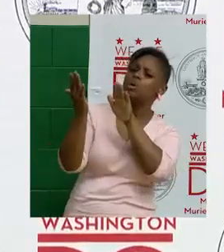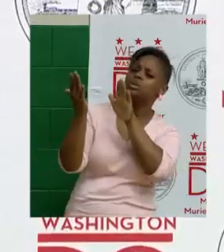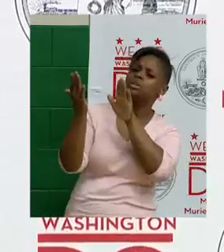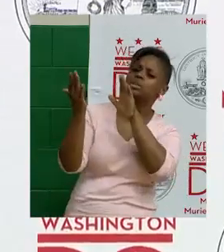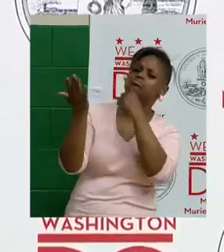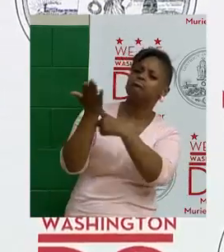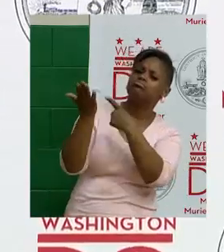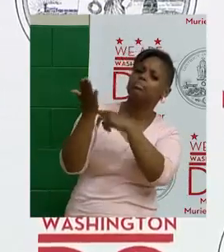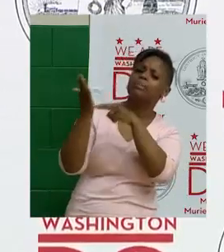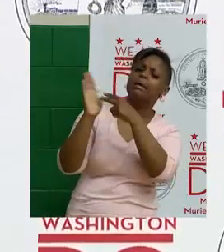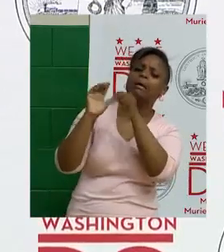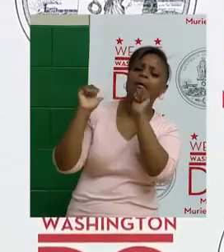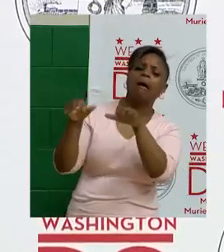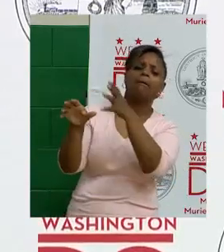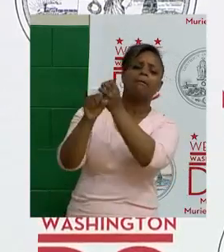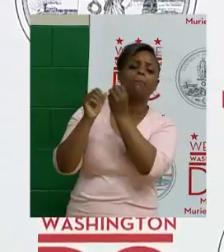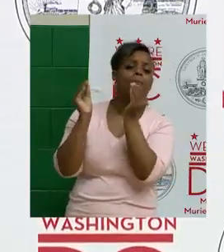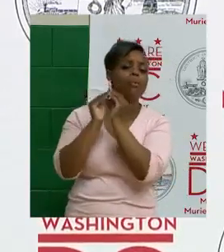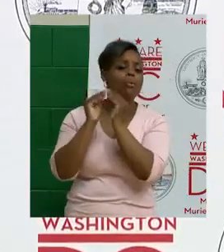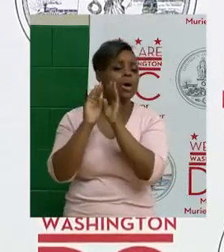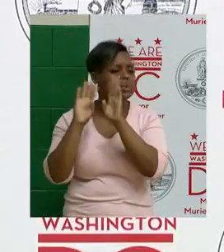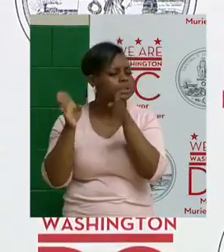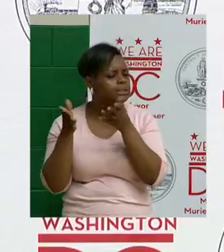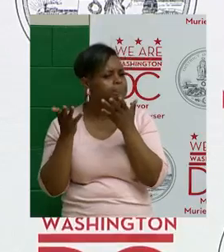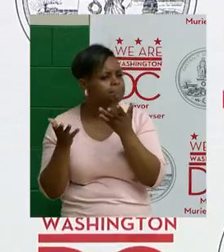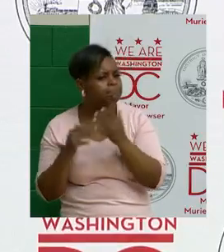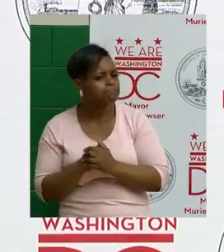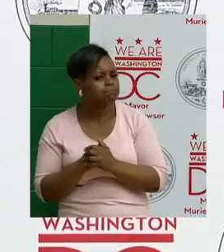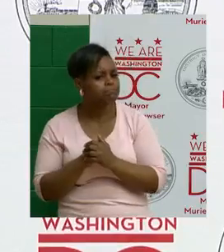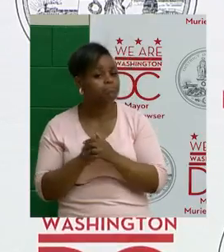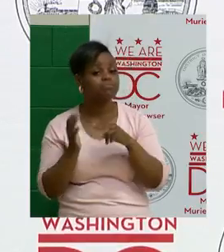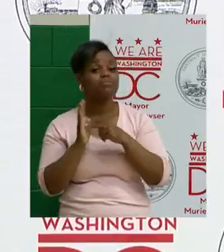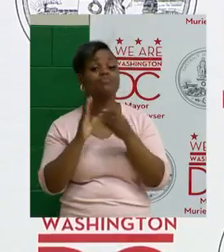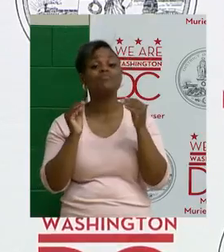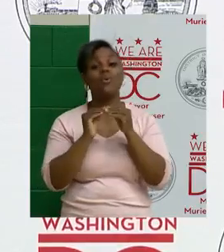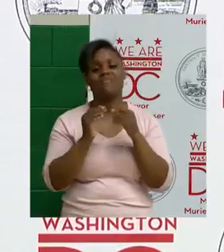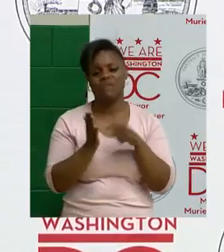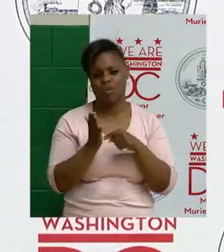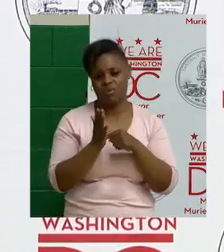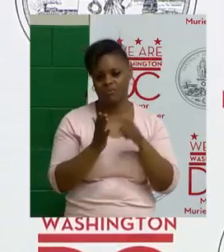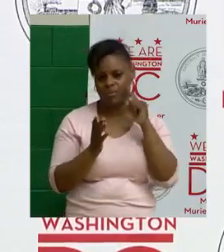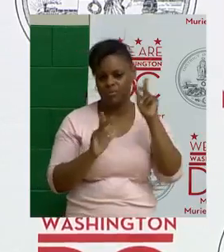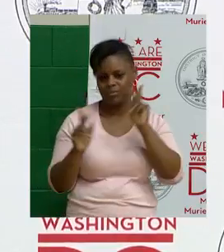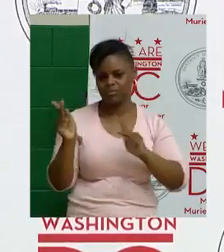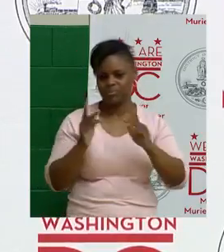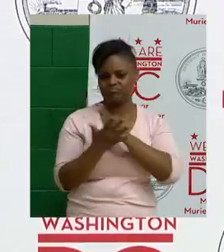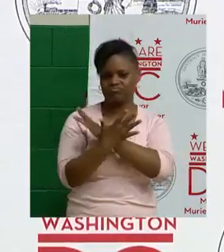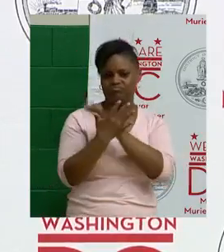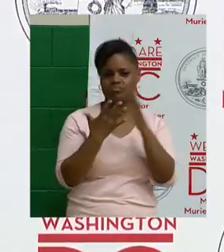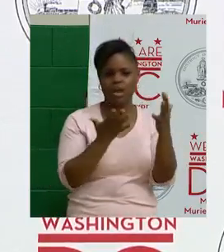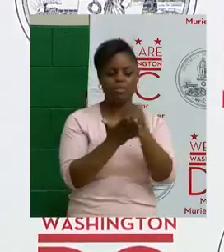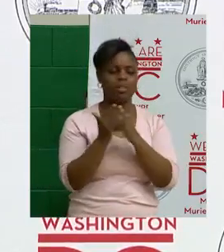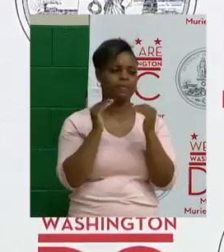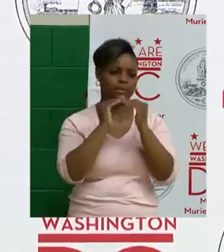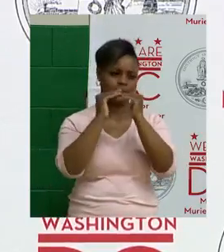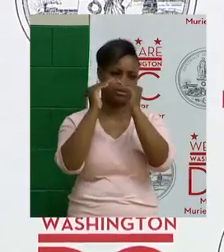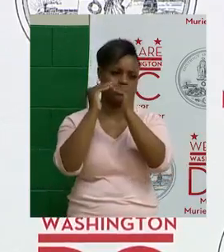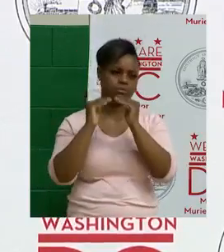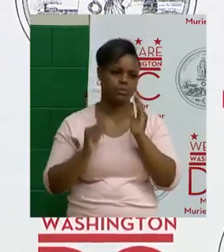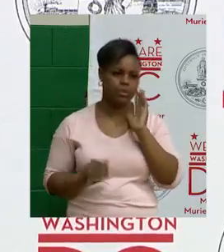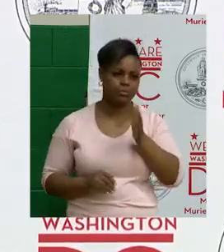more housing in our city that will make housing more affordable for people of all incomes. And tonight is an